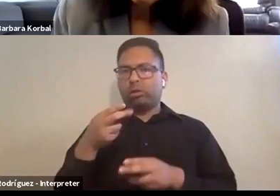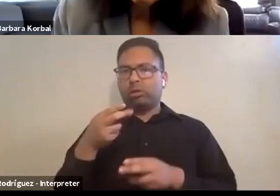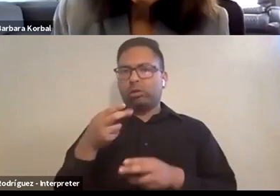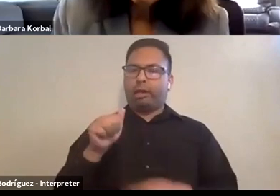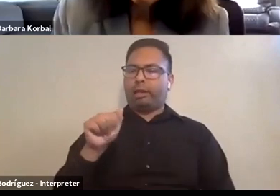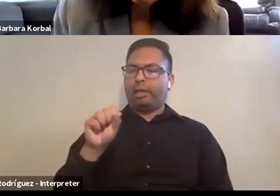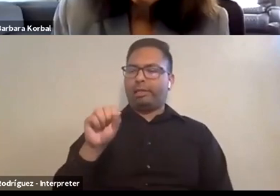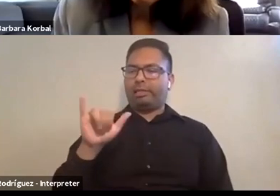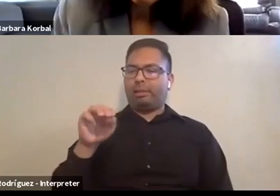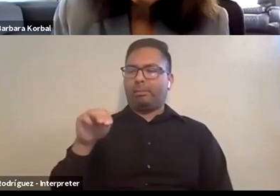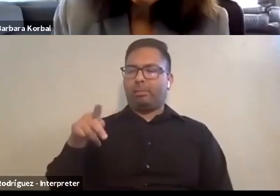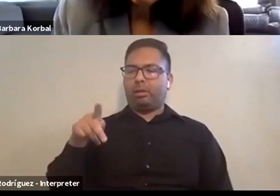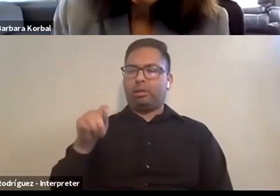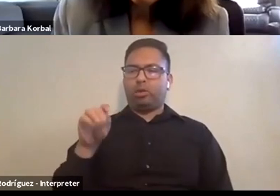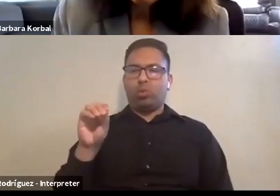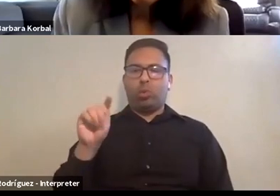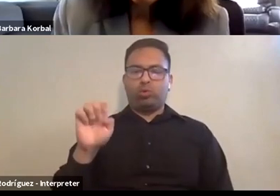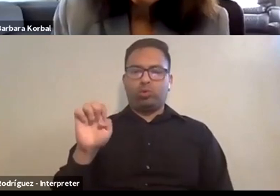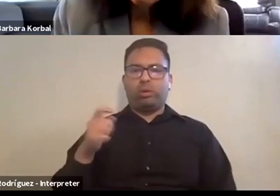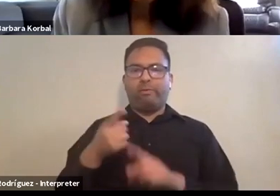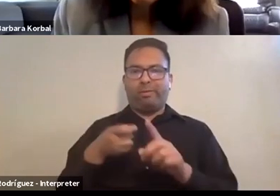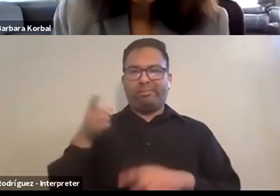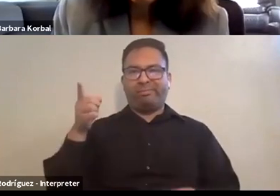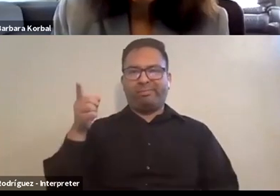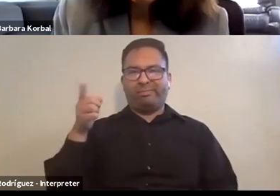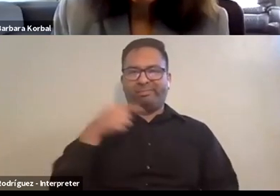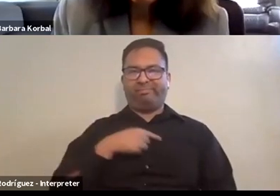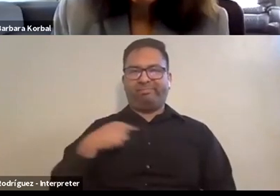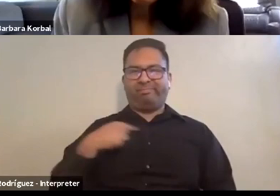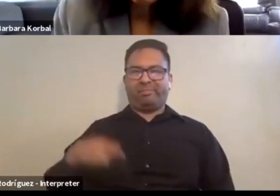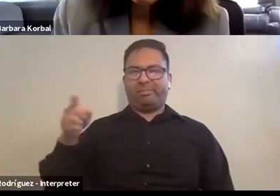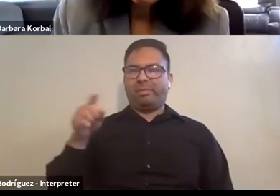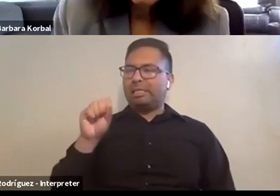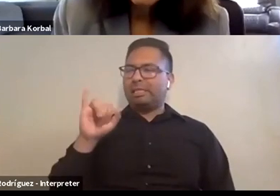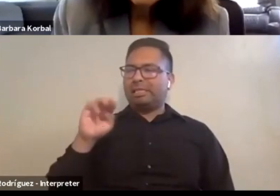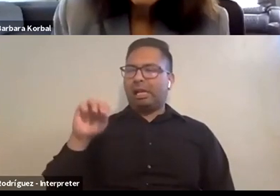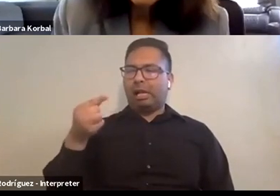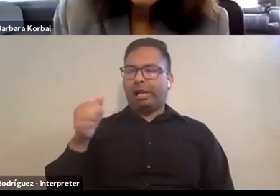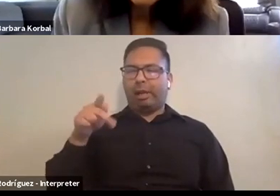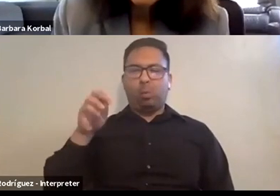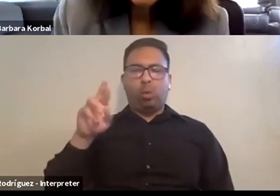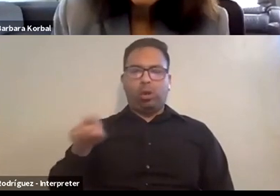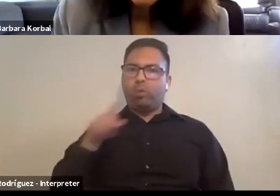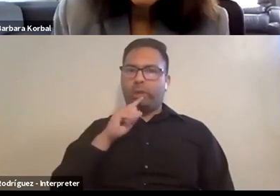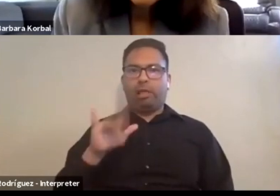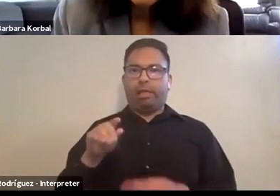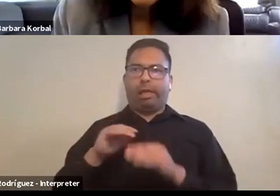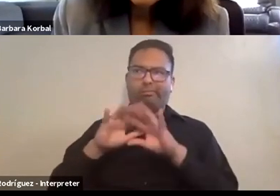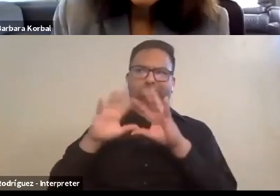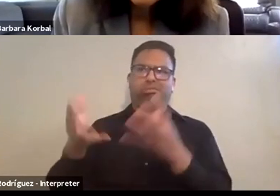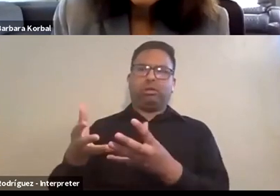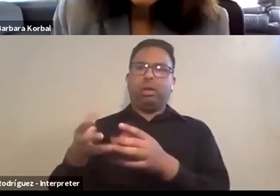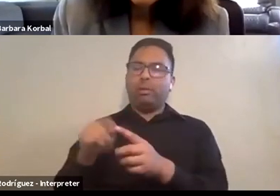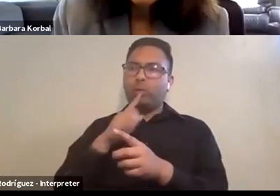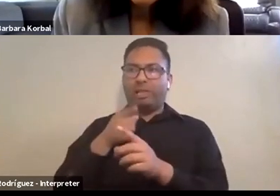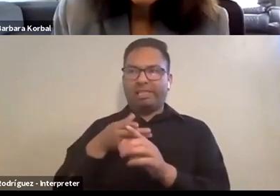out of Singapore, I believe. That is where one of its bases is, but there are editors all over the world, and it's devoted entirely to